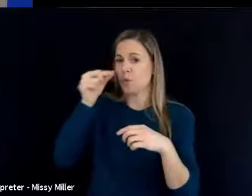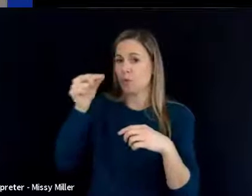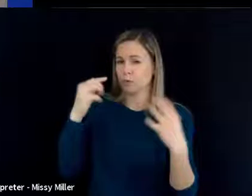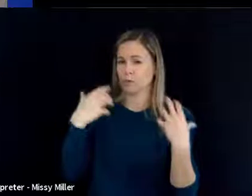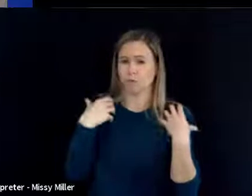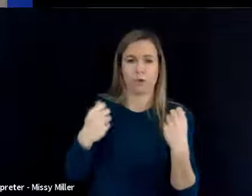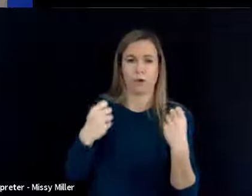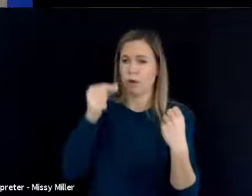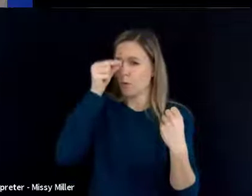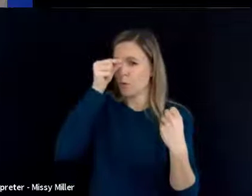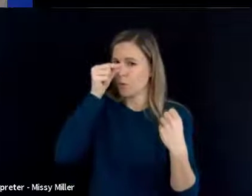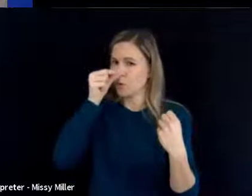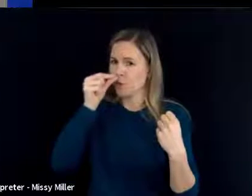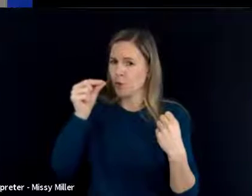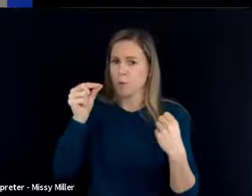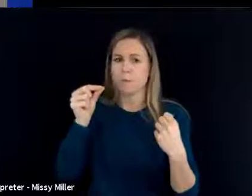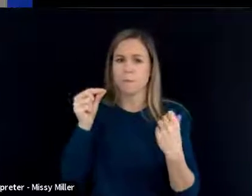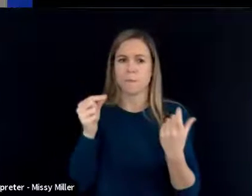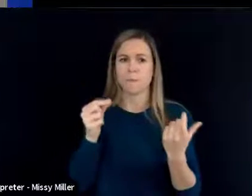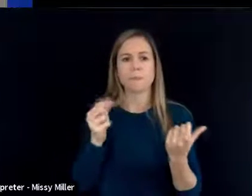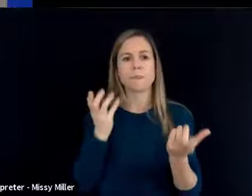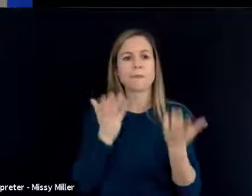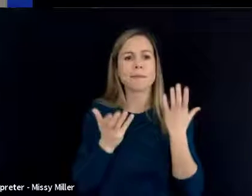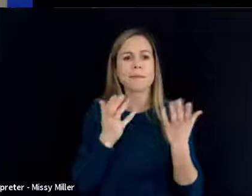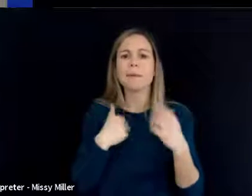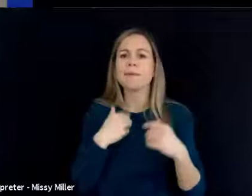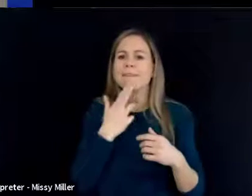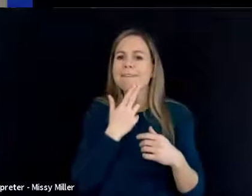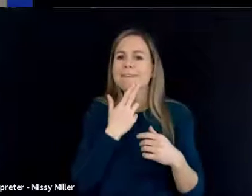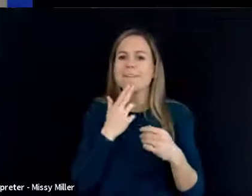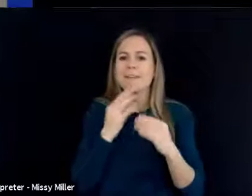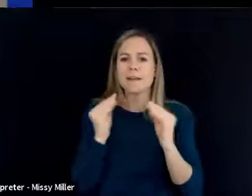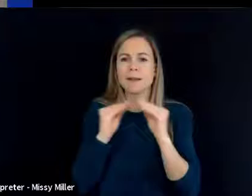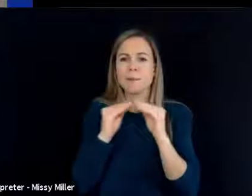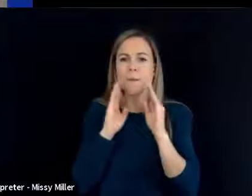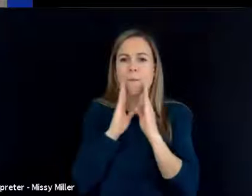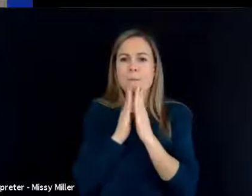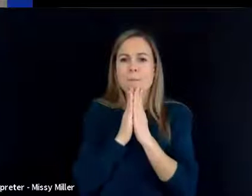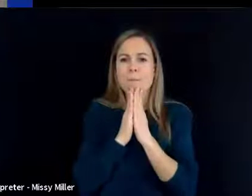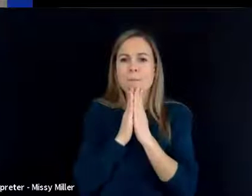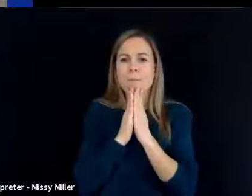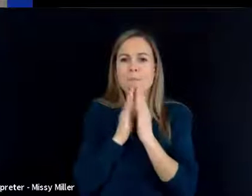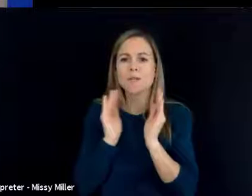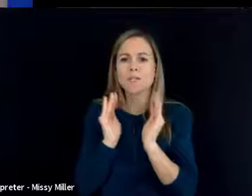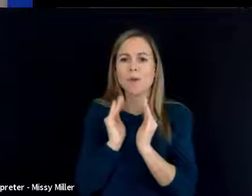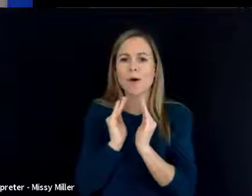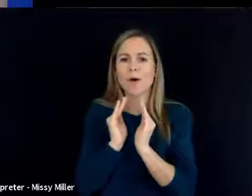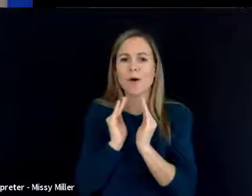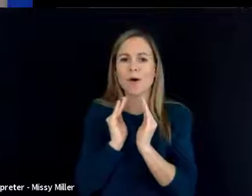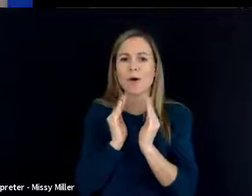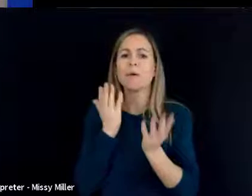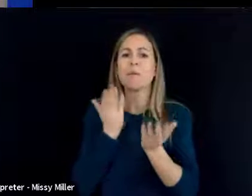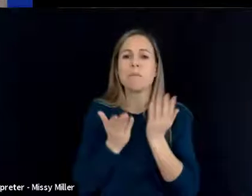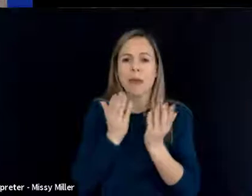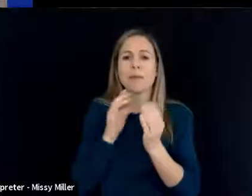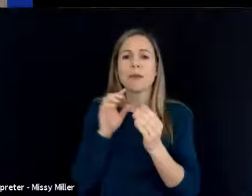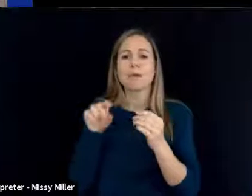nose, and sometimes can have a smaller chin that may or may not get bigger as they